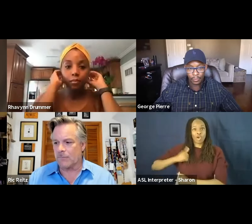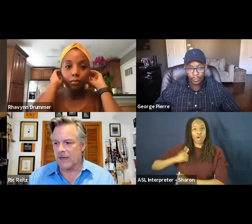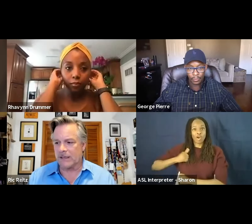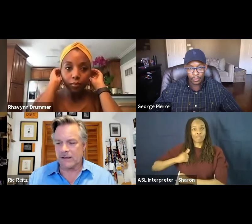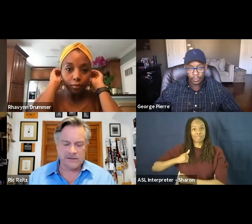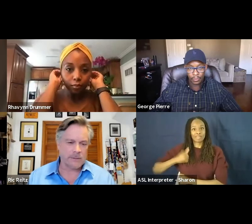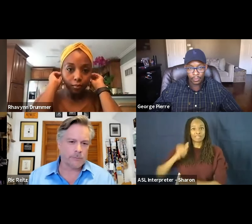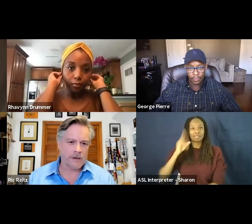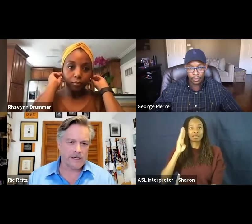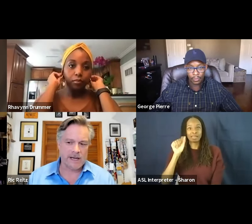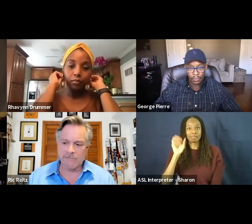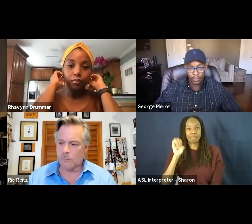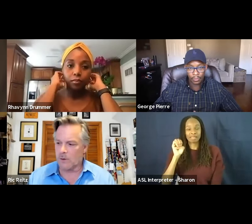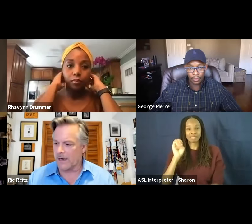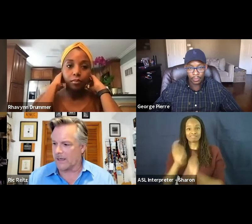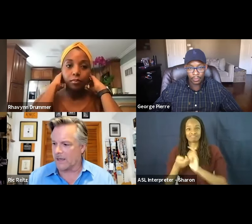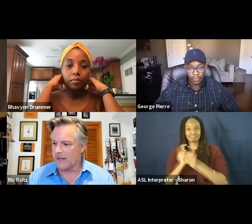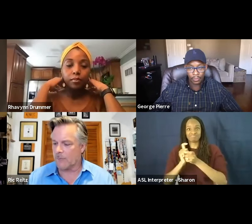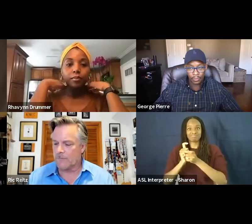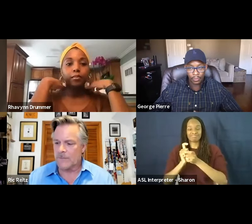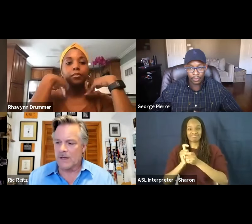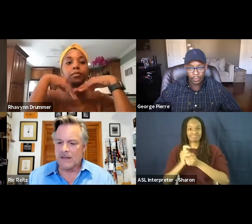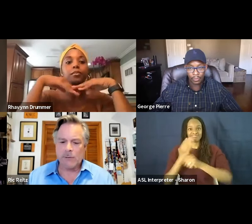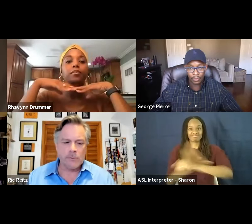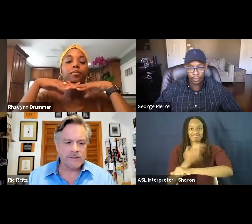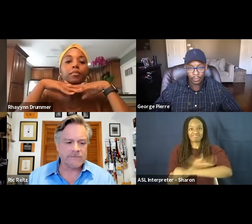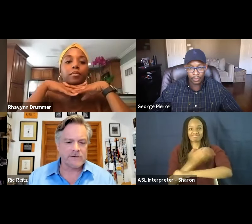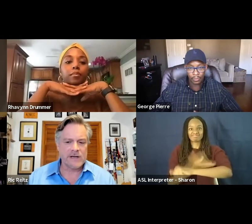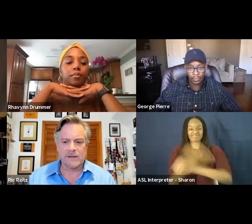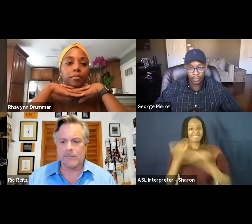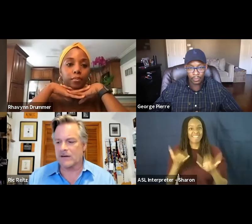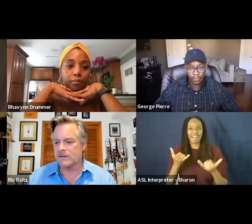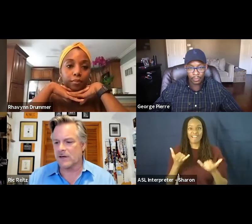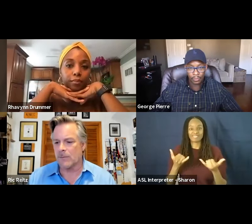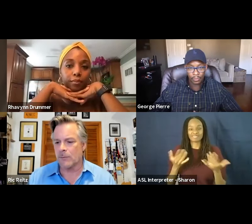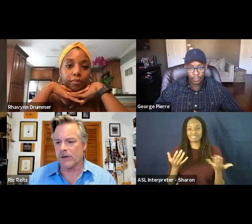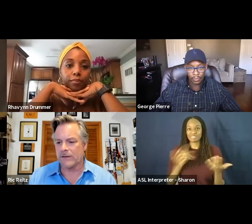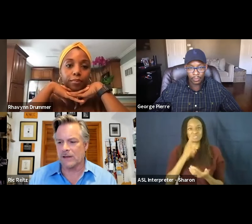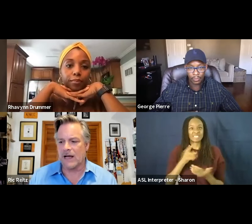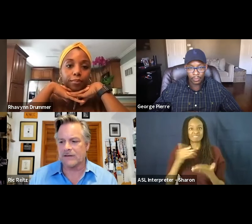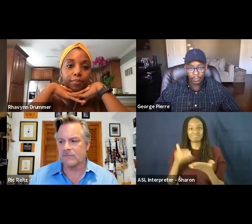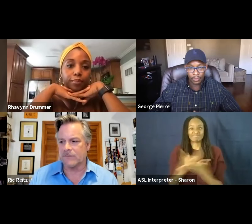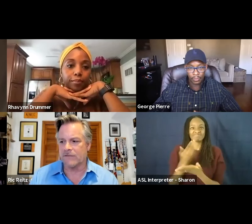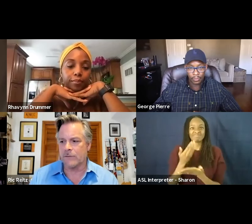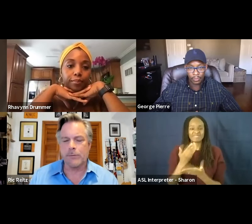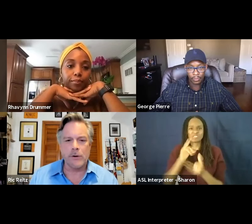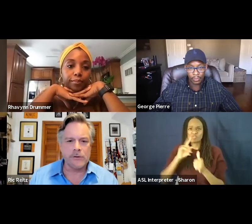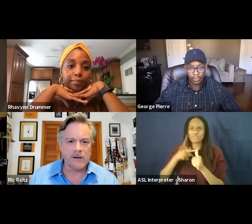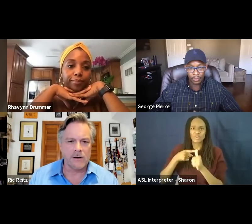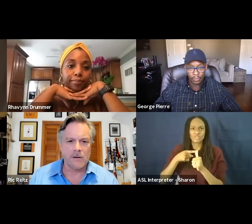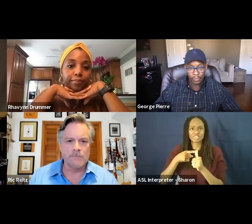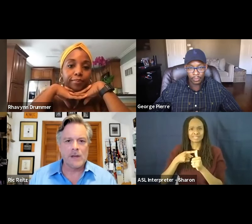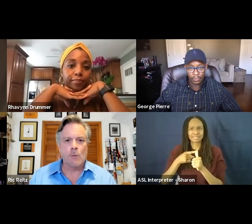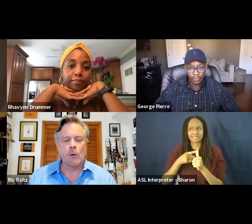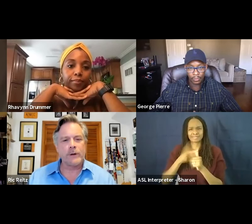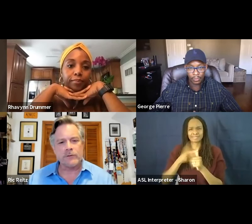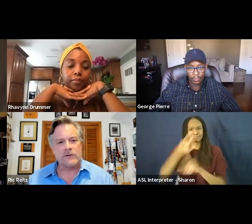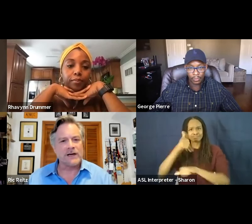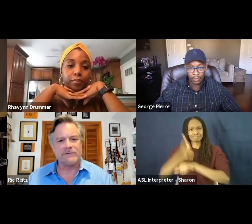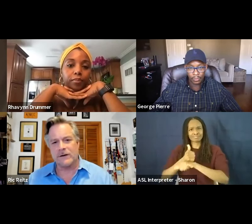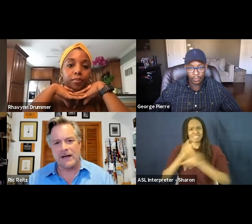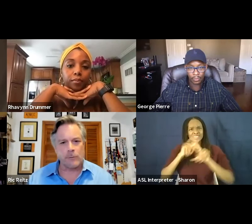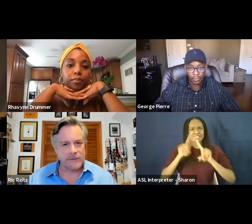it and made it contemporary in every way. And they were really first out of the box to come up with lots of different protocol. Well,